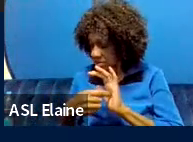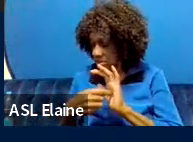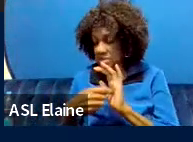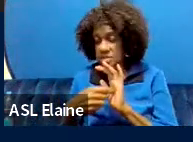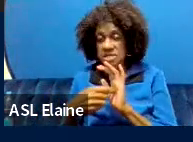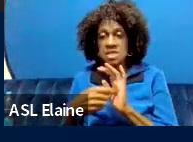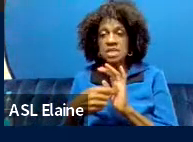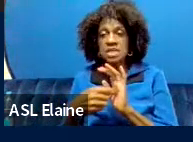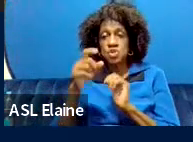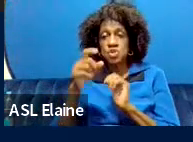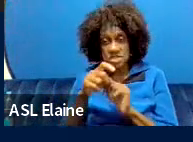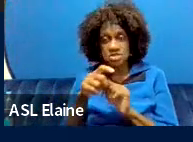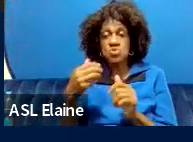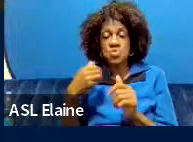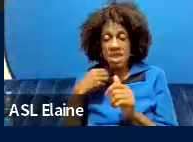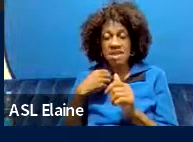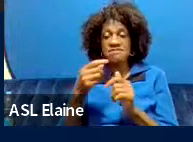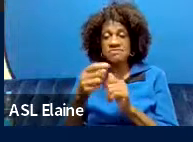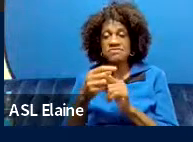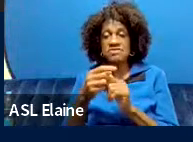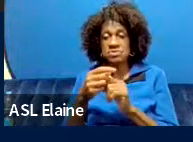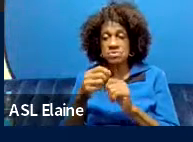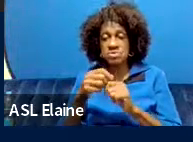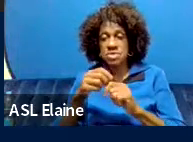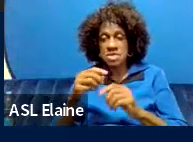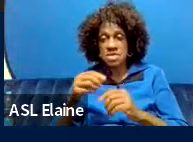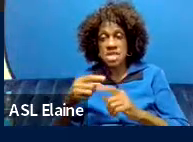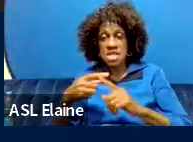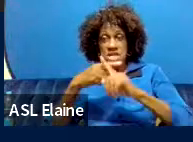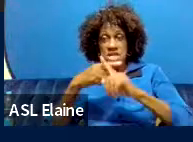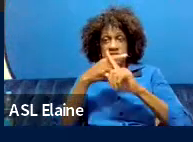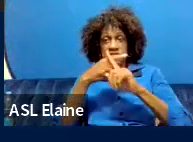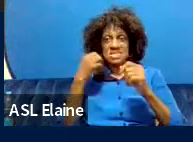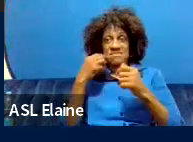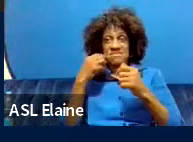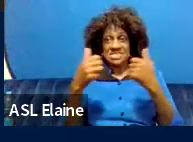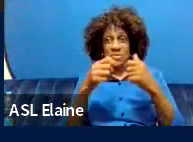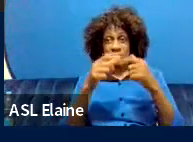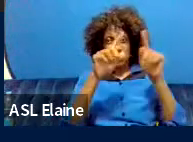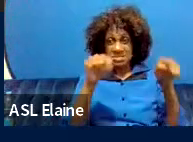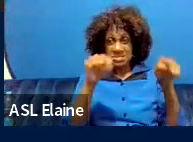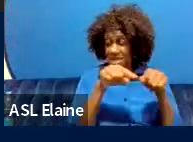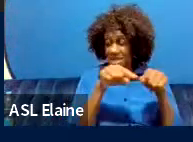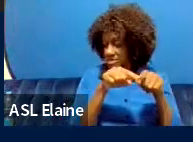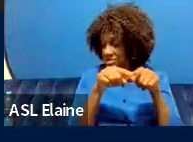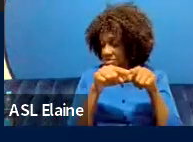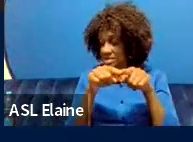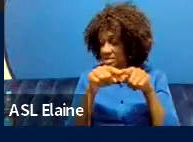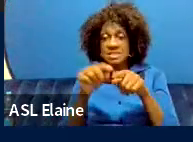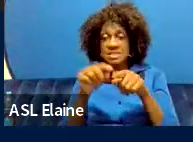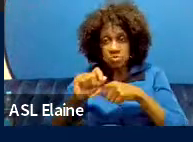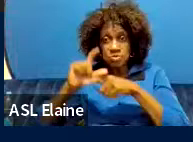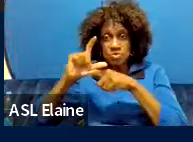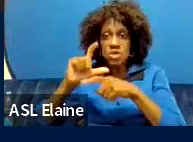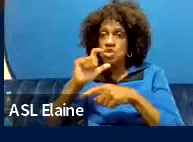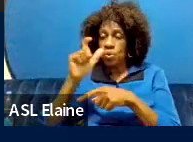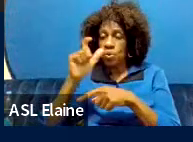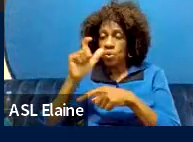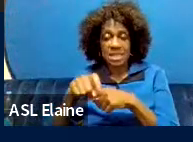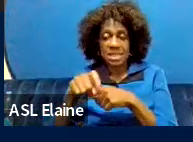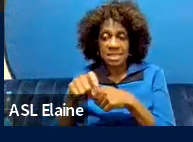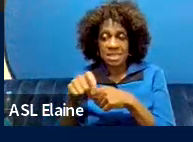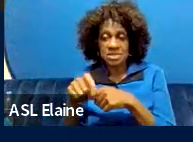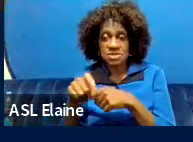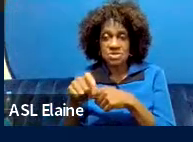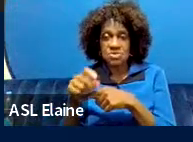need to meet the contrast requirements. If they're separate signs, then the raised characters do not need to meet